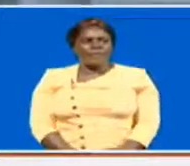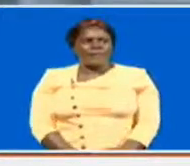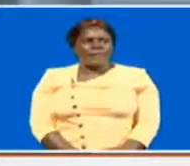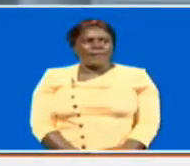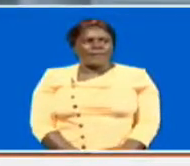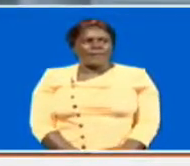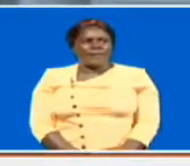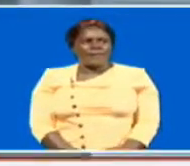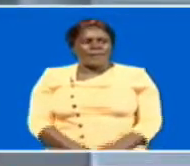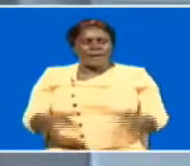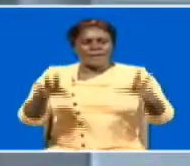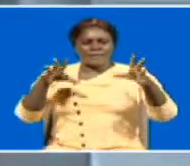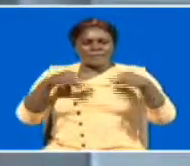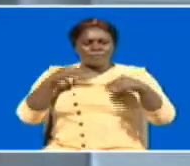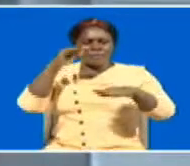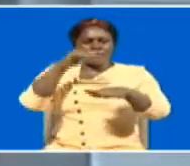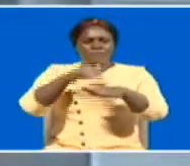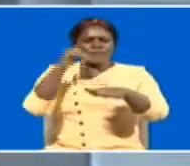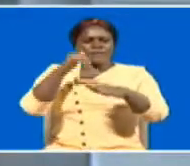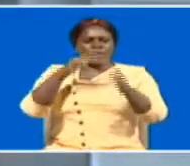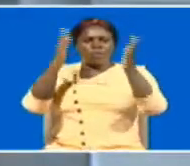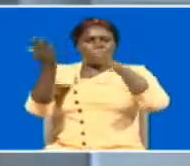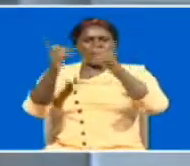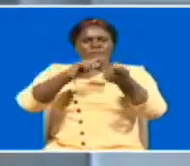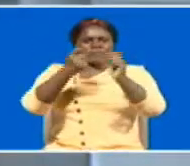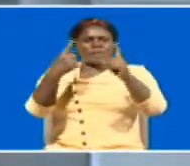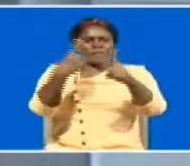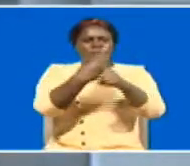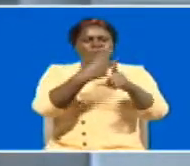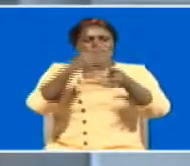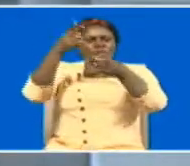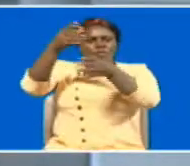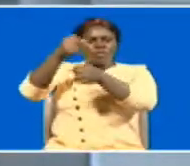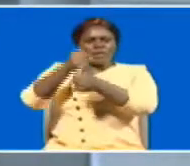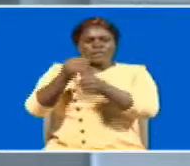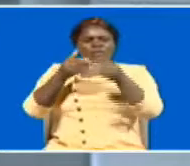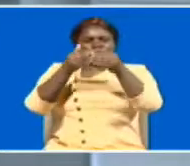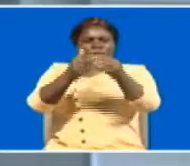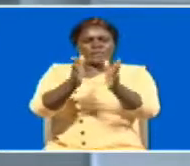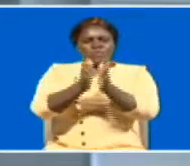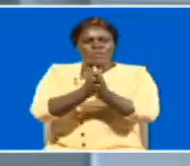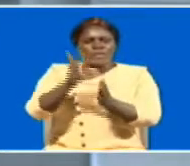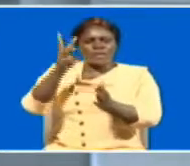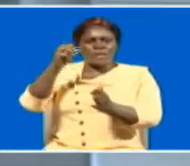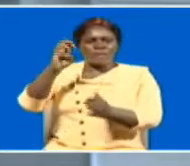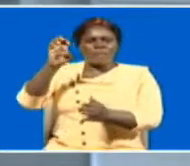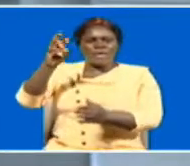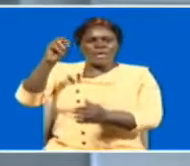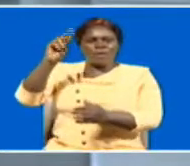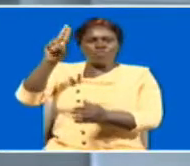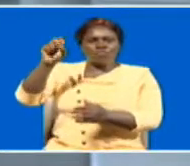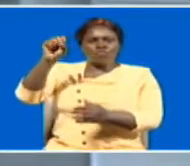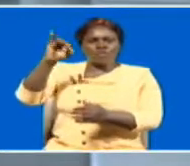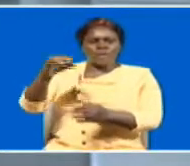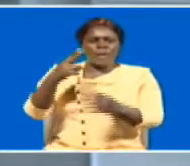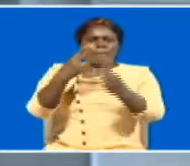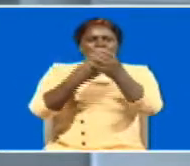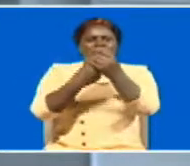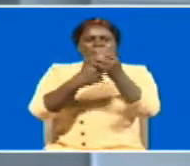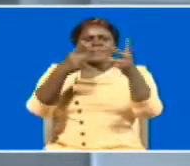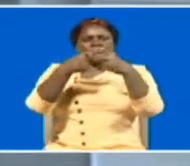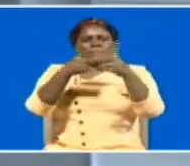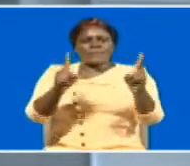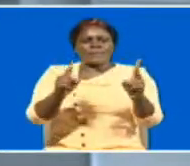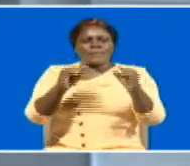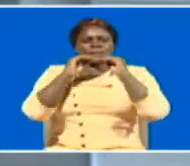As a way of combating the effects of climate change, different organizations led by the Memusi Hope Foundation have partnered to start